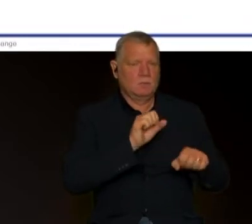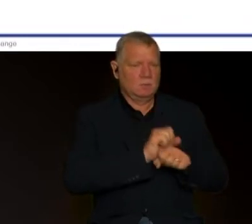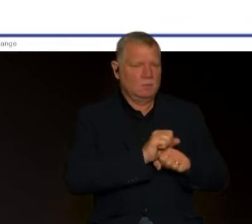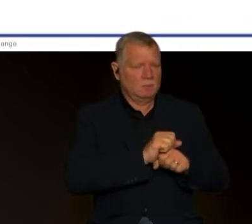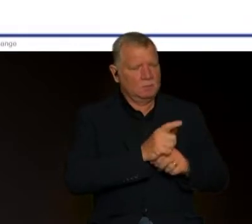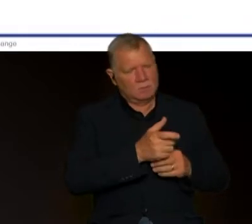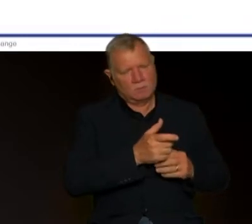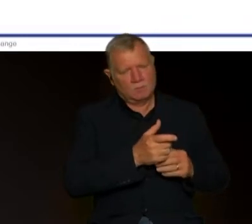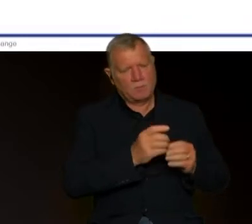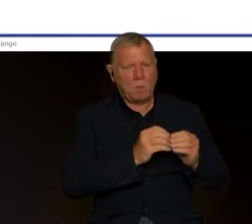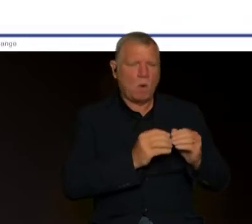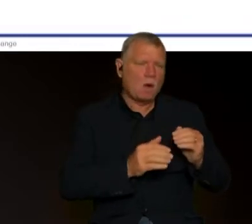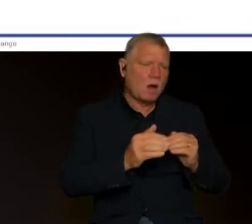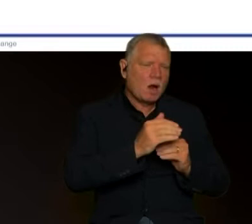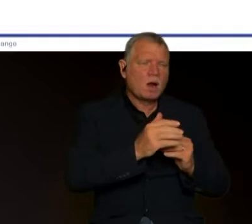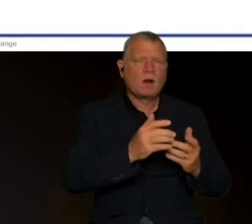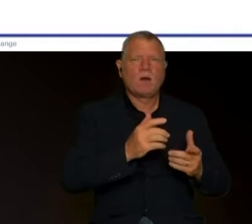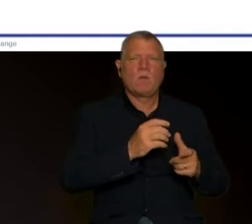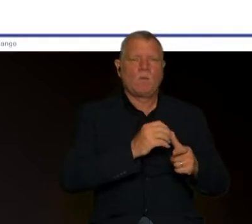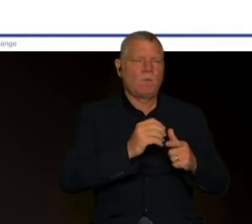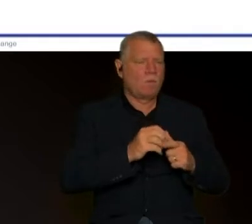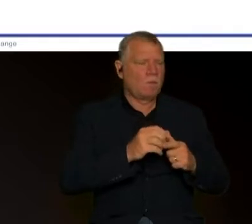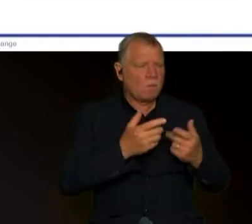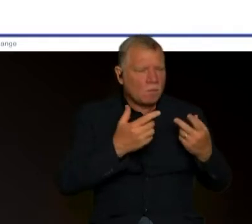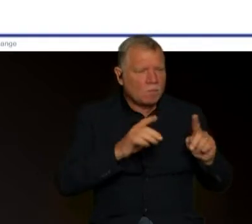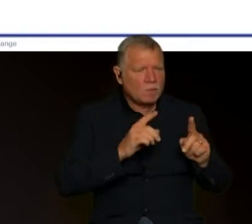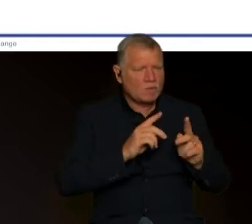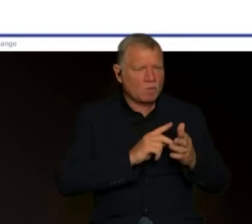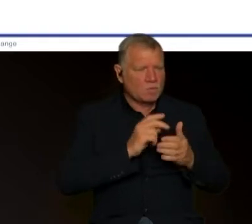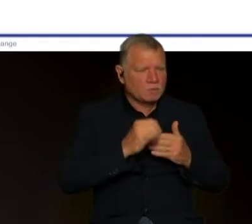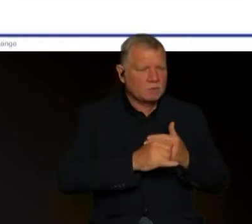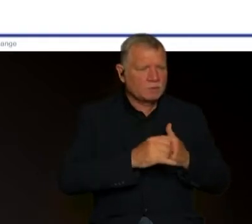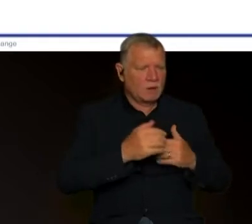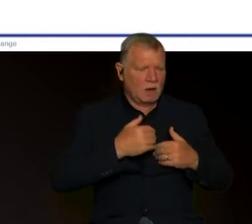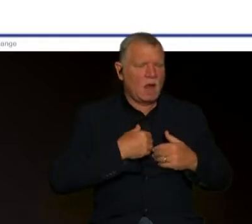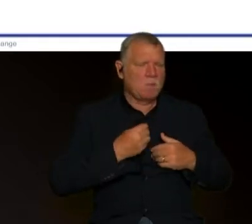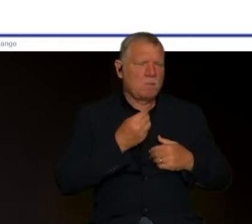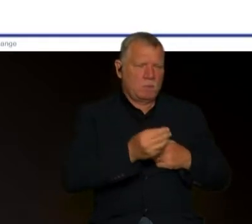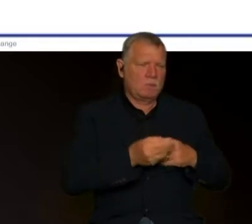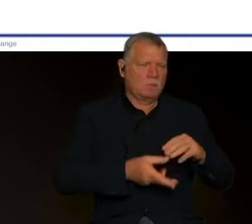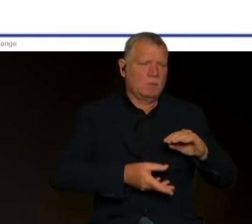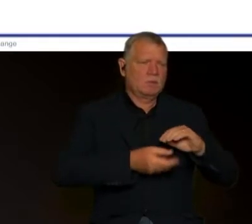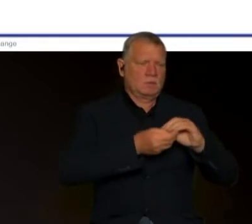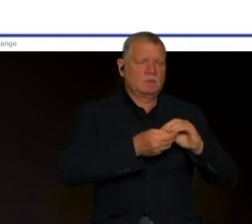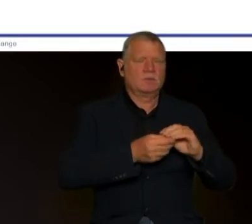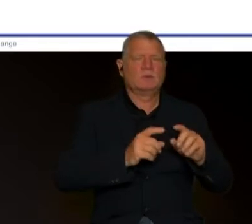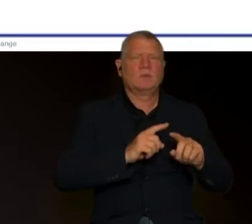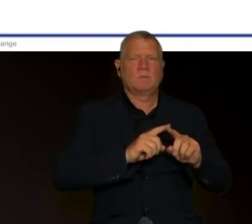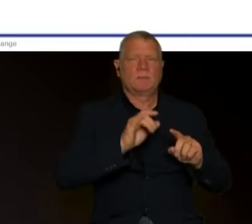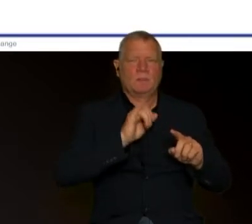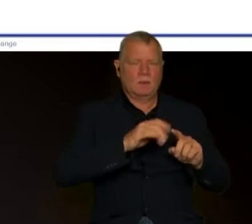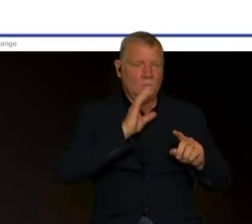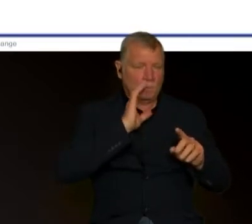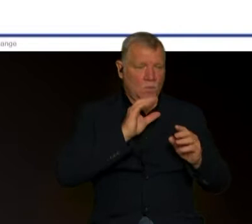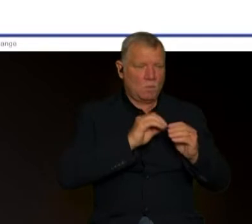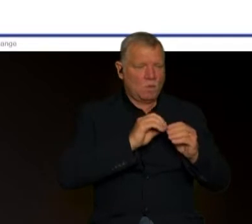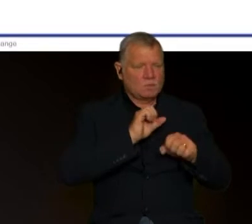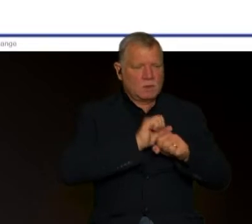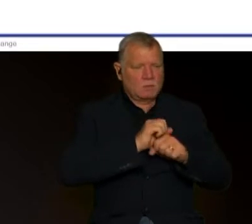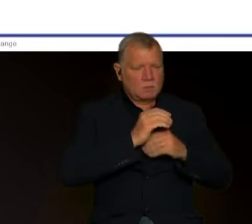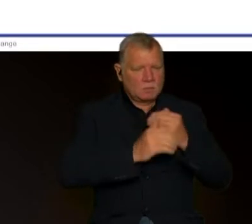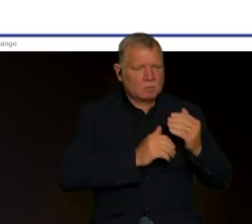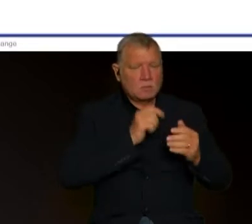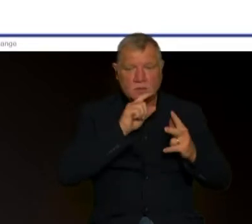but to indeed recognize when the employees are going the extra mile or completing extra projects, there be